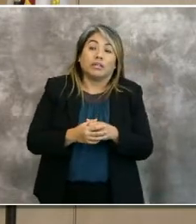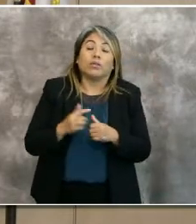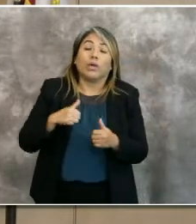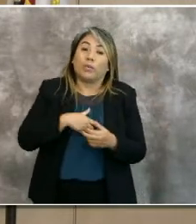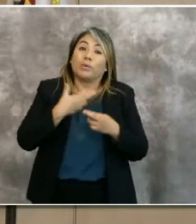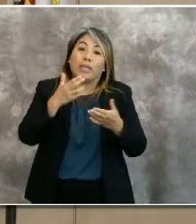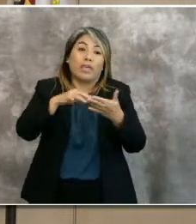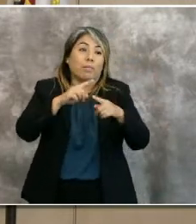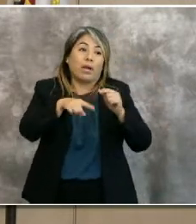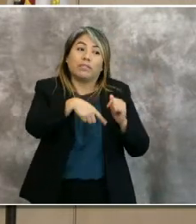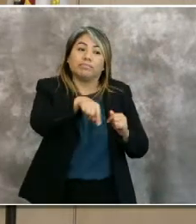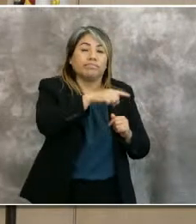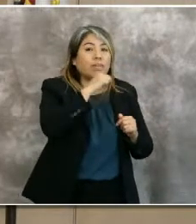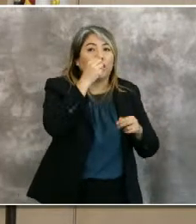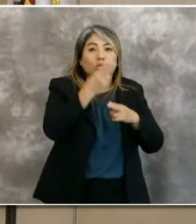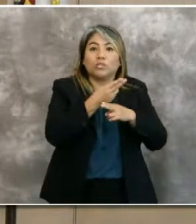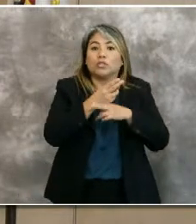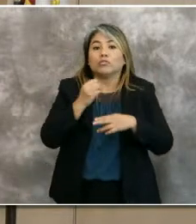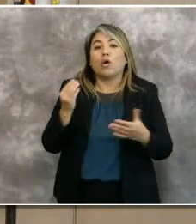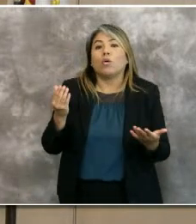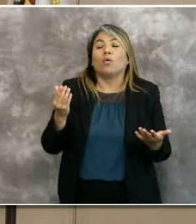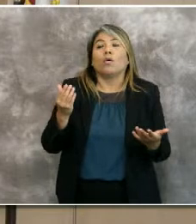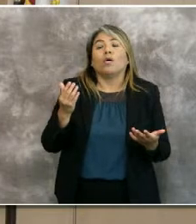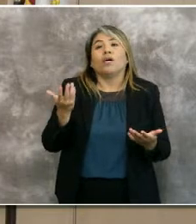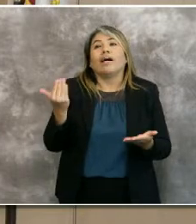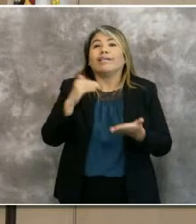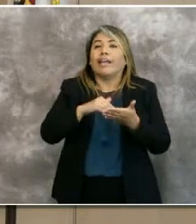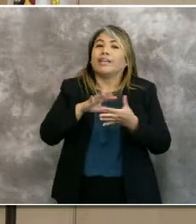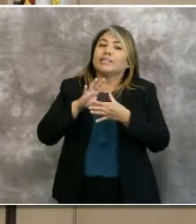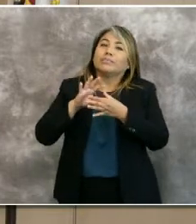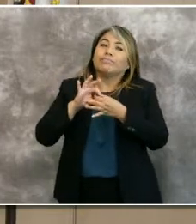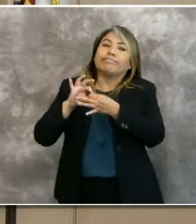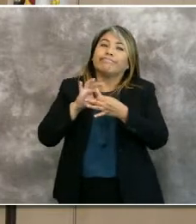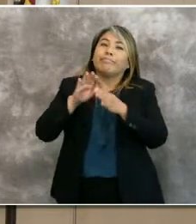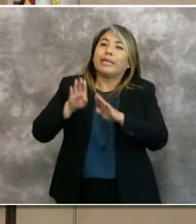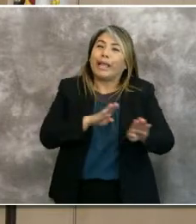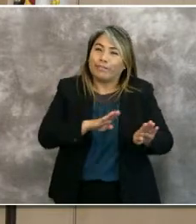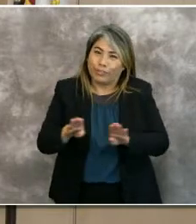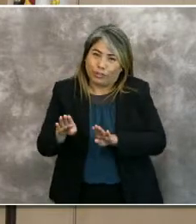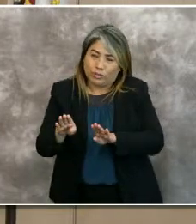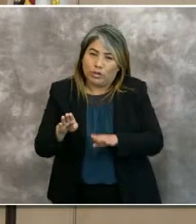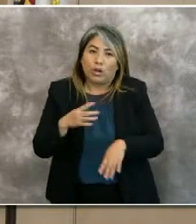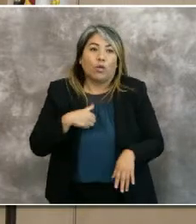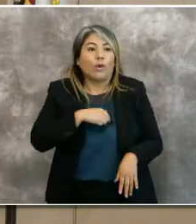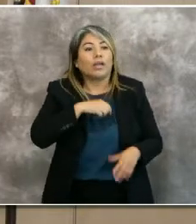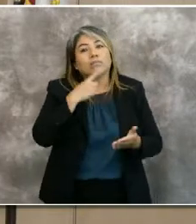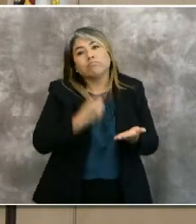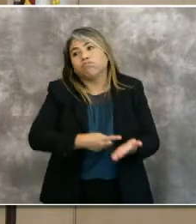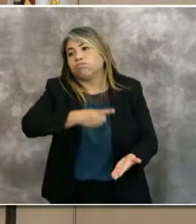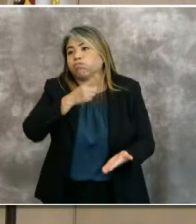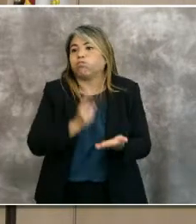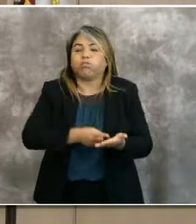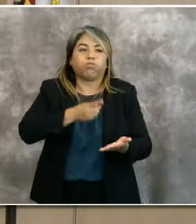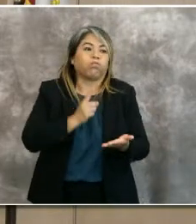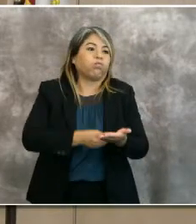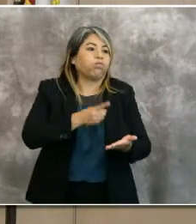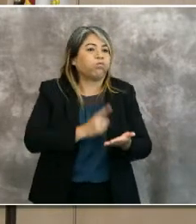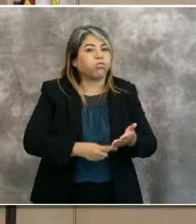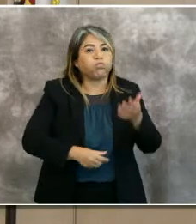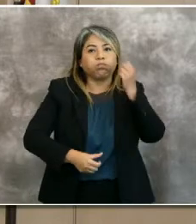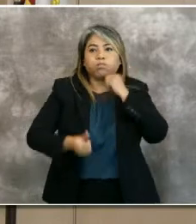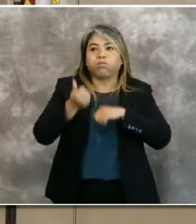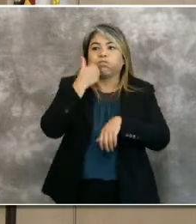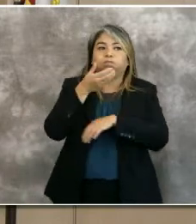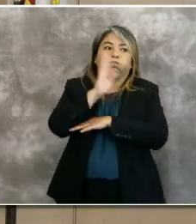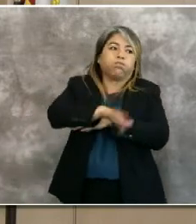recommended. So again, it's related to behavior. We can talk about the best practices every day, all